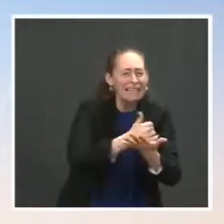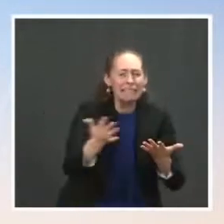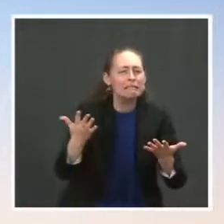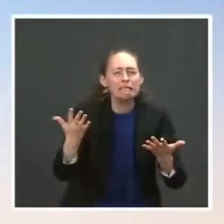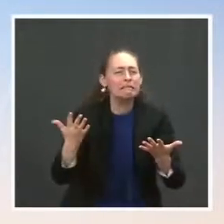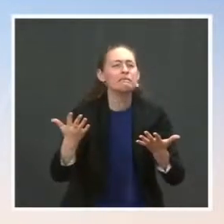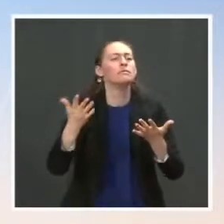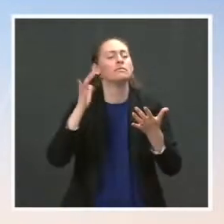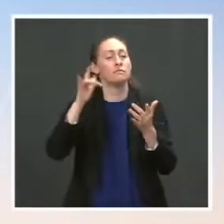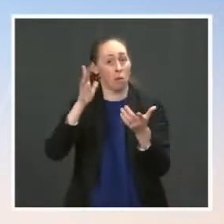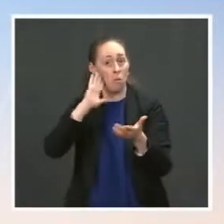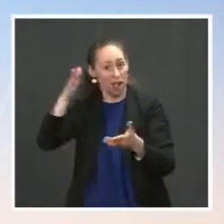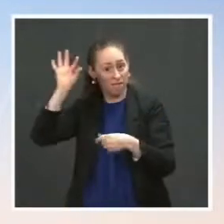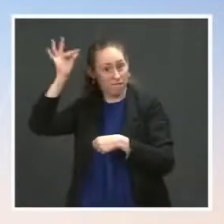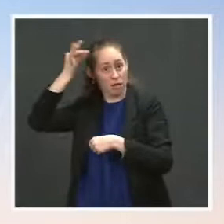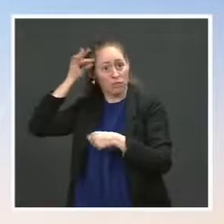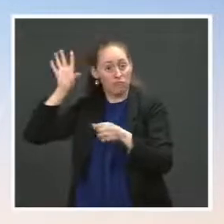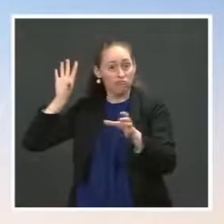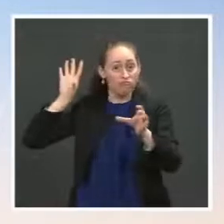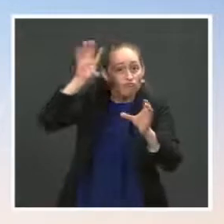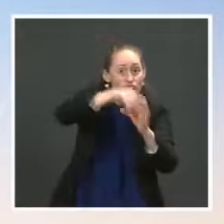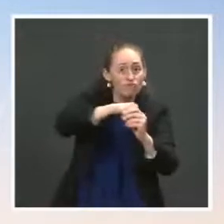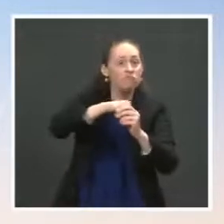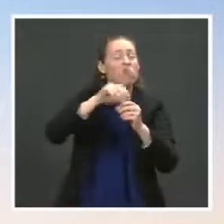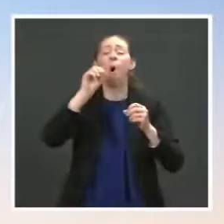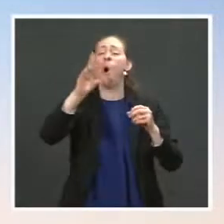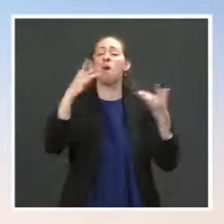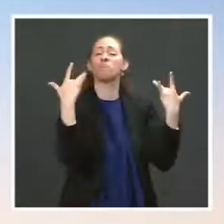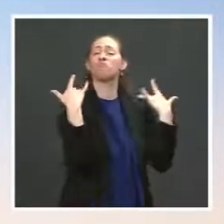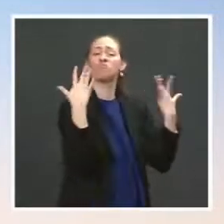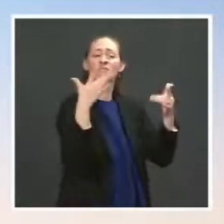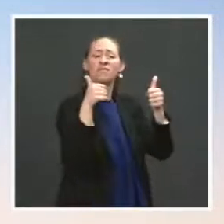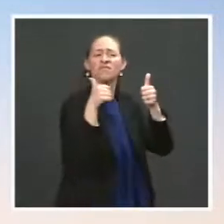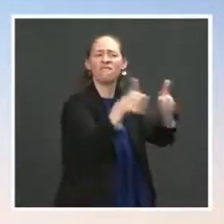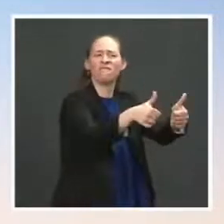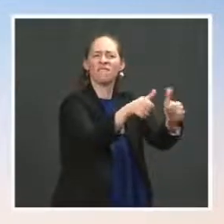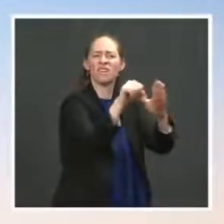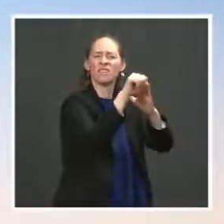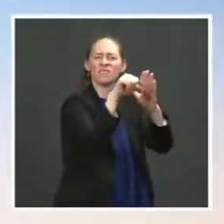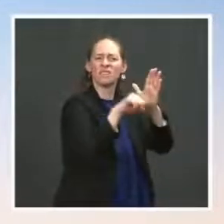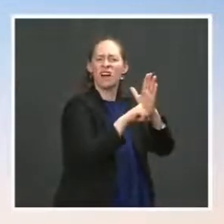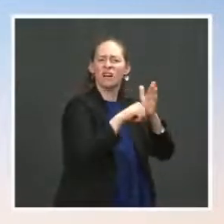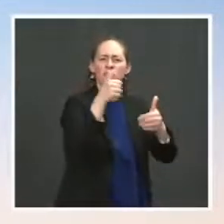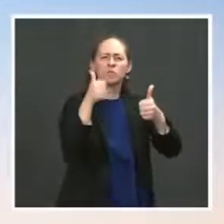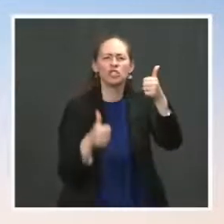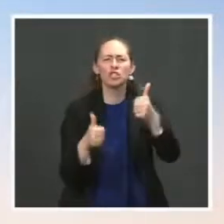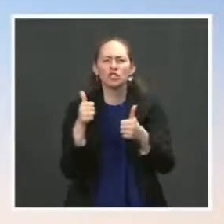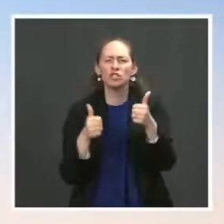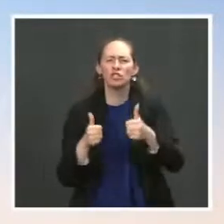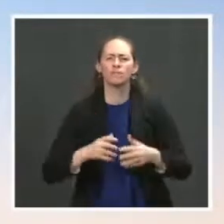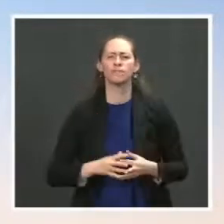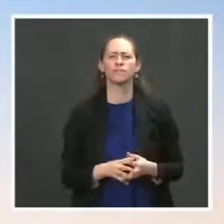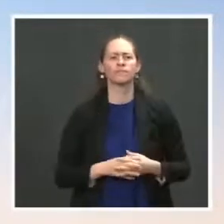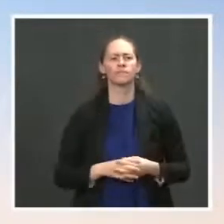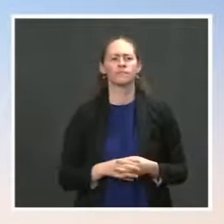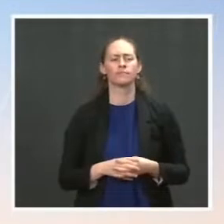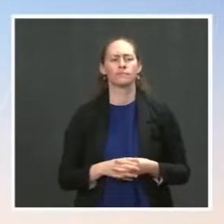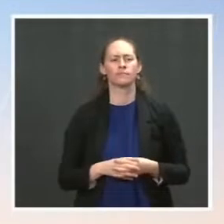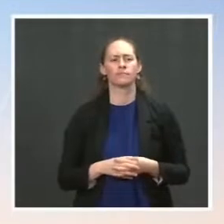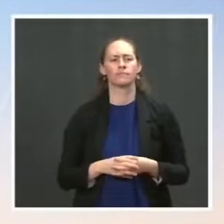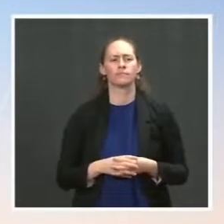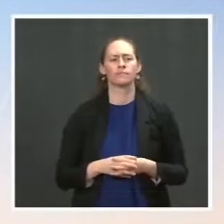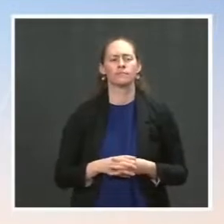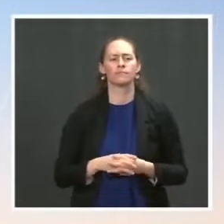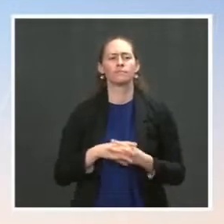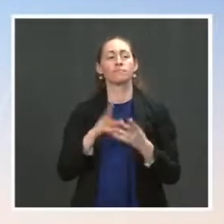is it up to the states to kind of wage the wars they normally wage over this stuff? Well, I think there's always been a push-pull here, right? Because